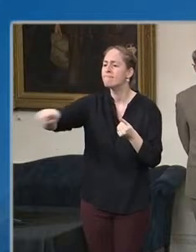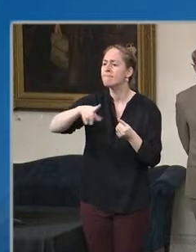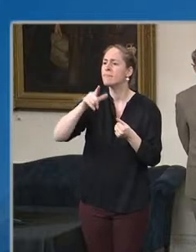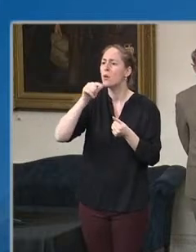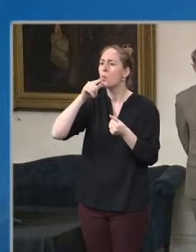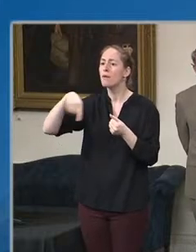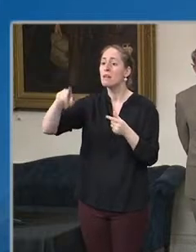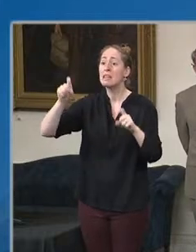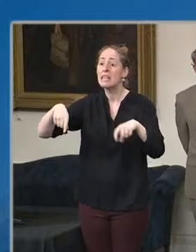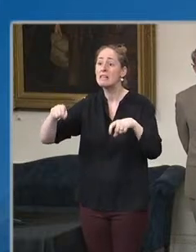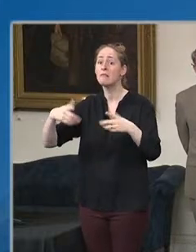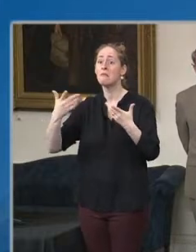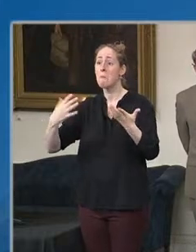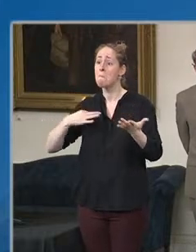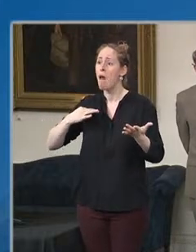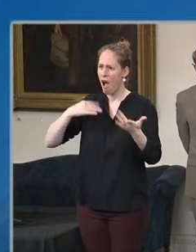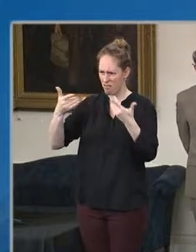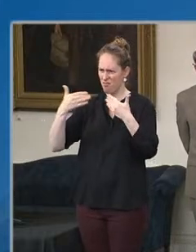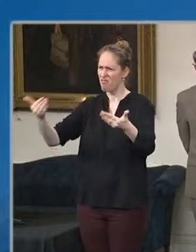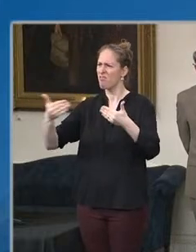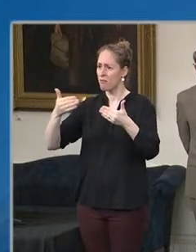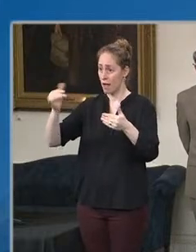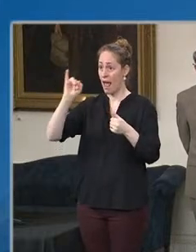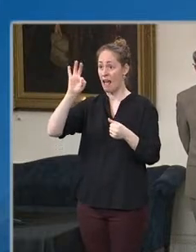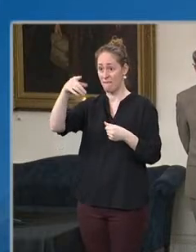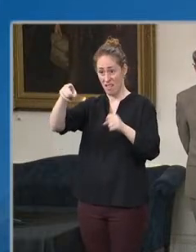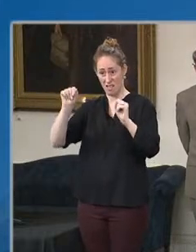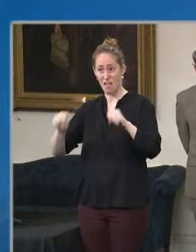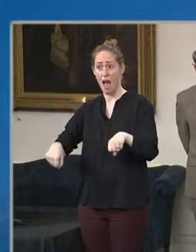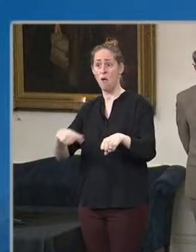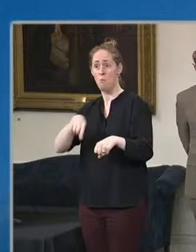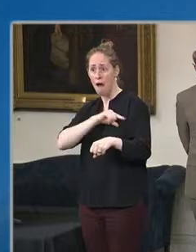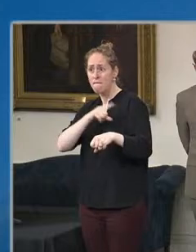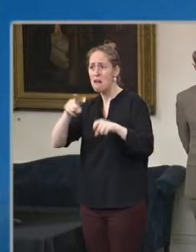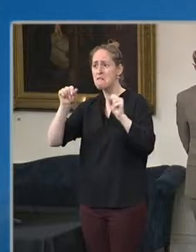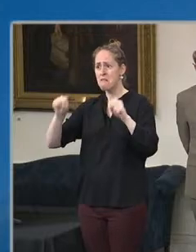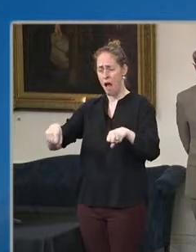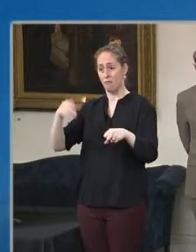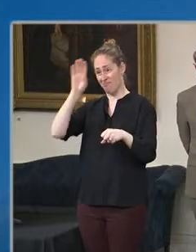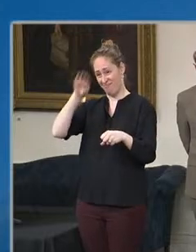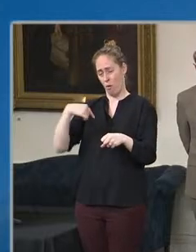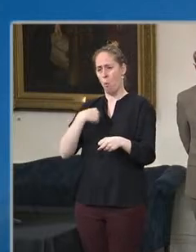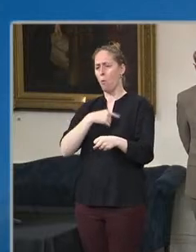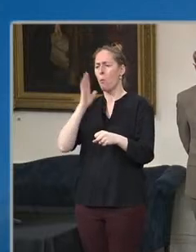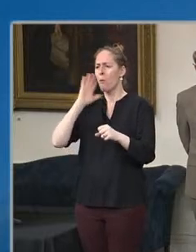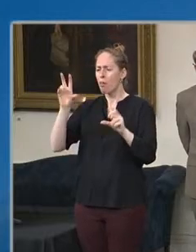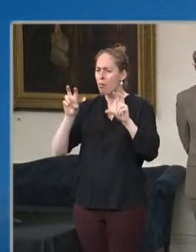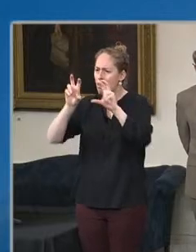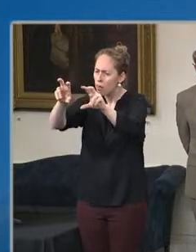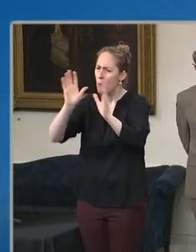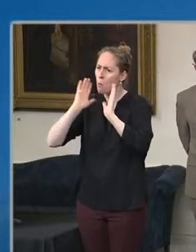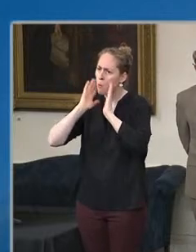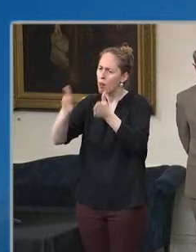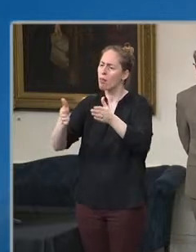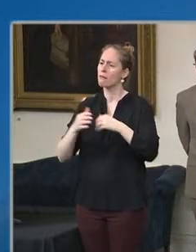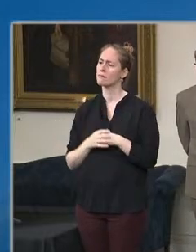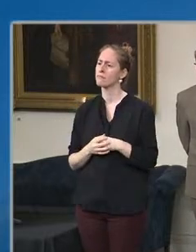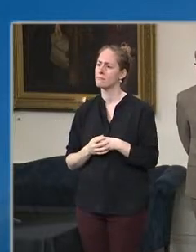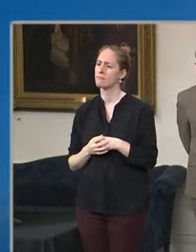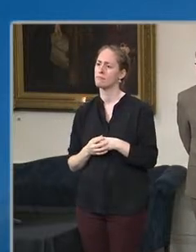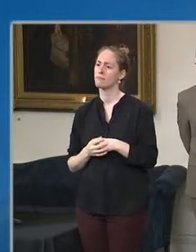happy to say that all qualified applicants will now be given the grants that they had applied for assistance in the